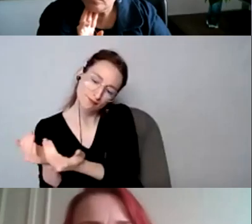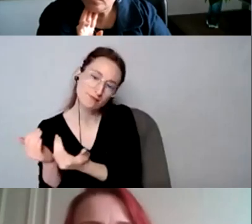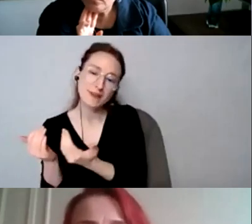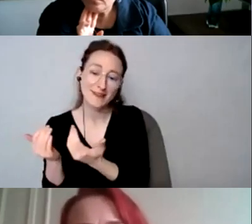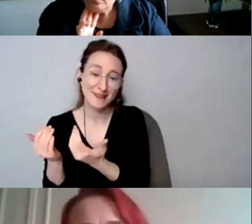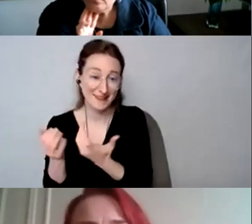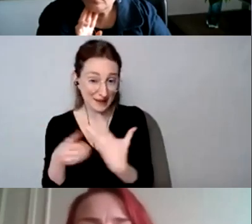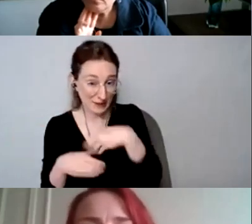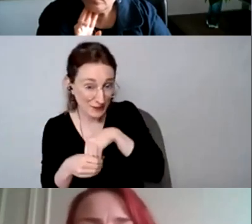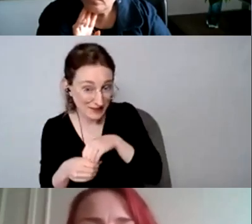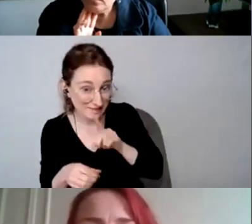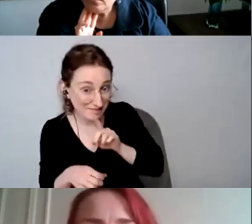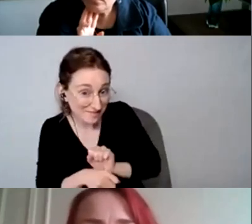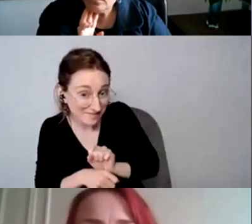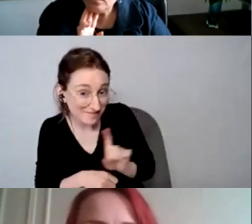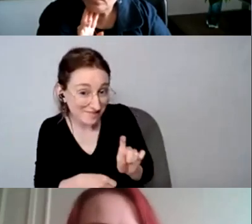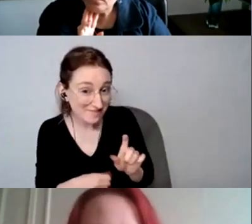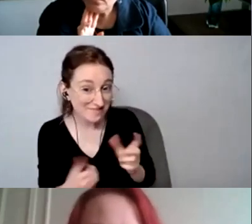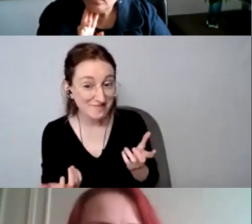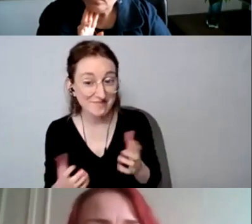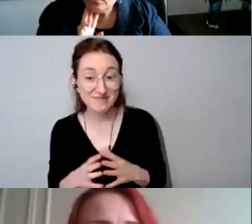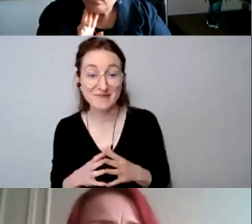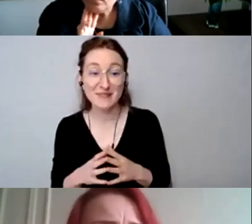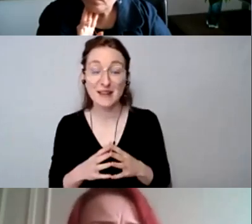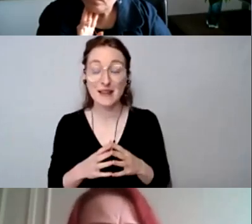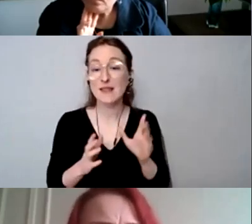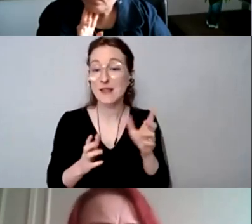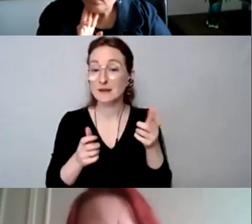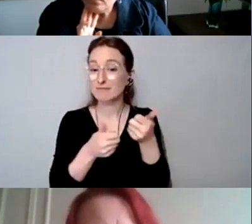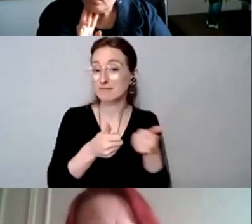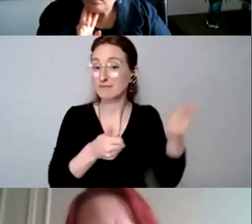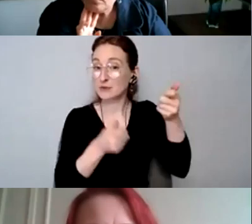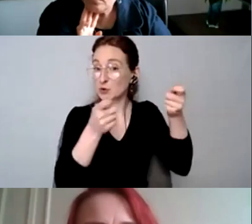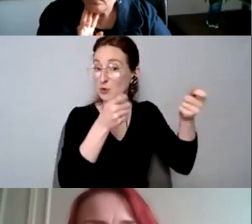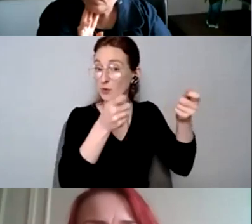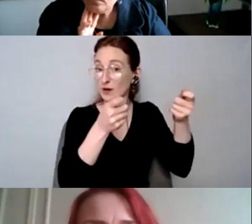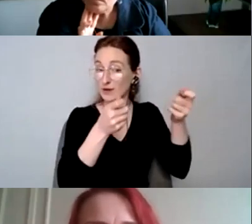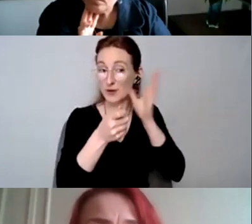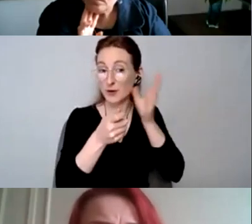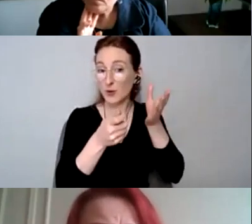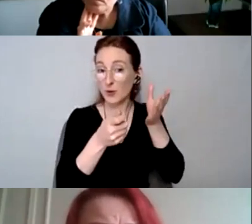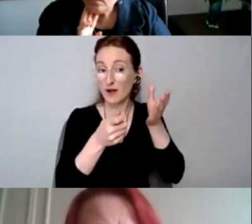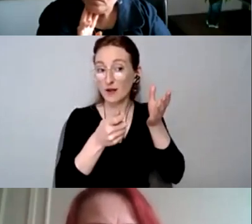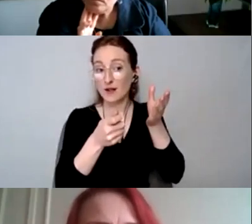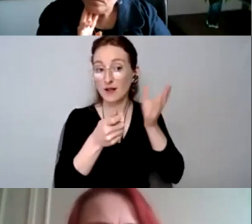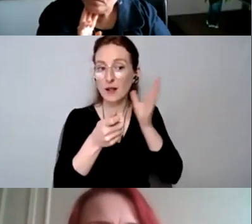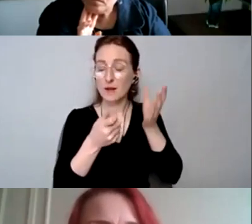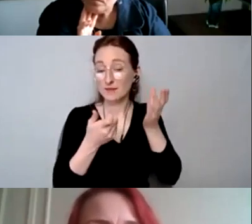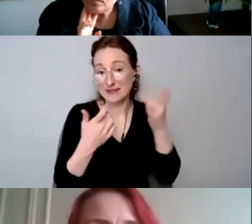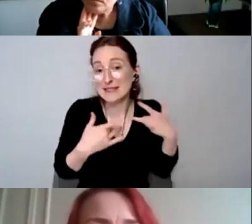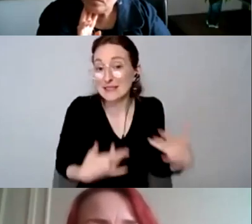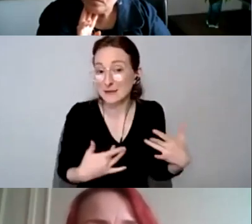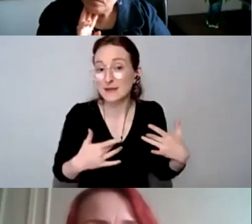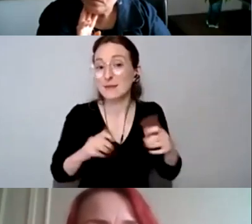inclusive performance, the director or producer would be most often able-bodied and